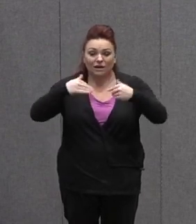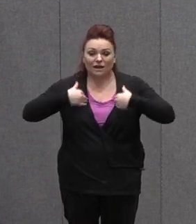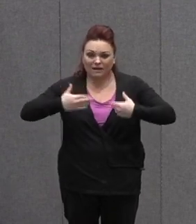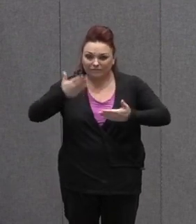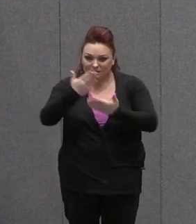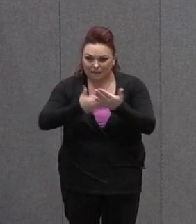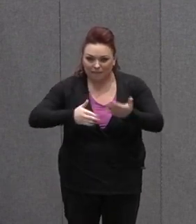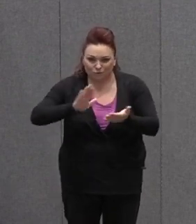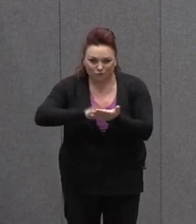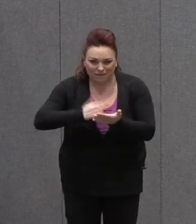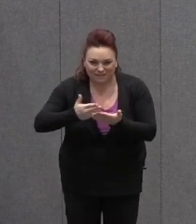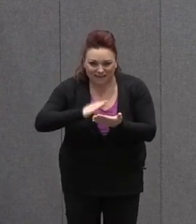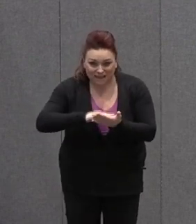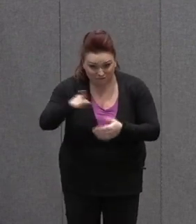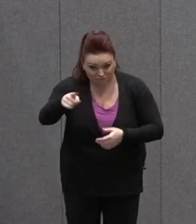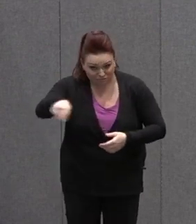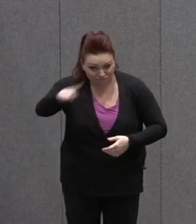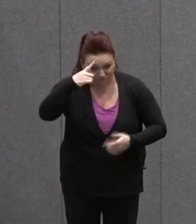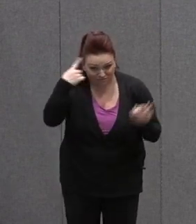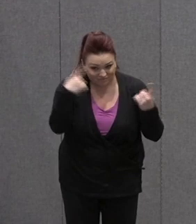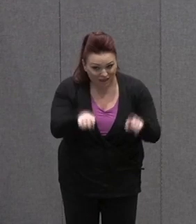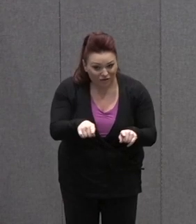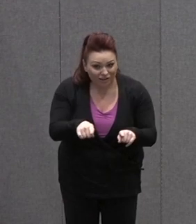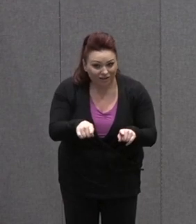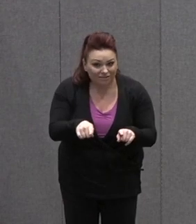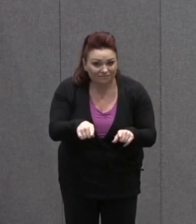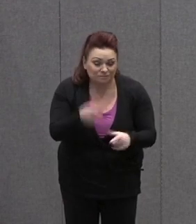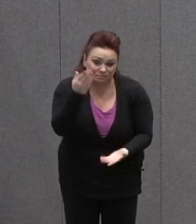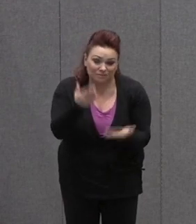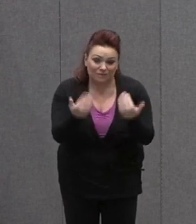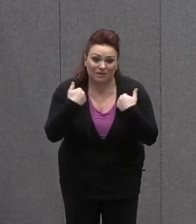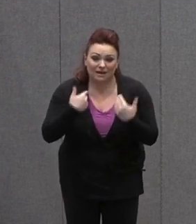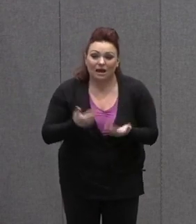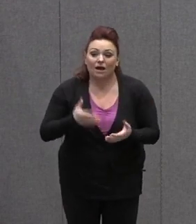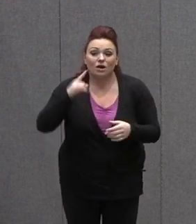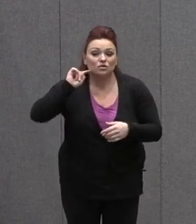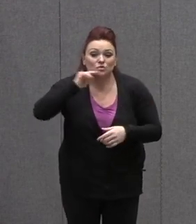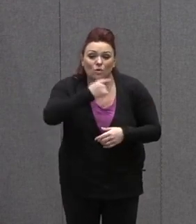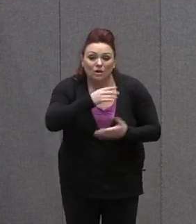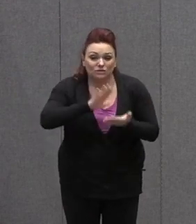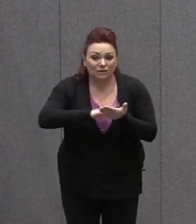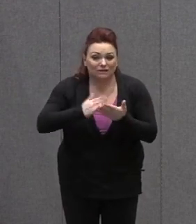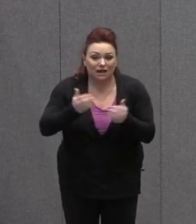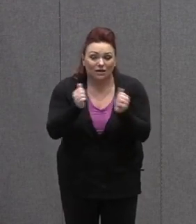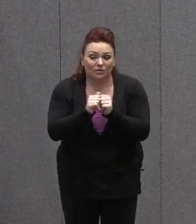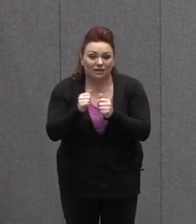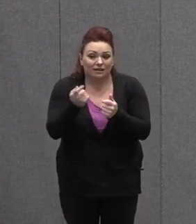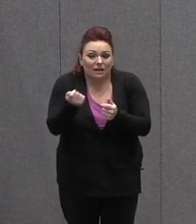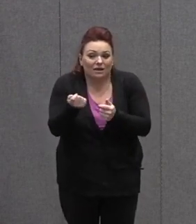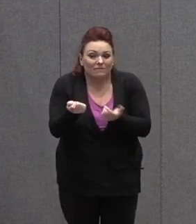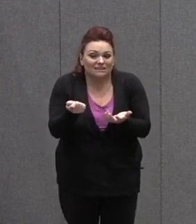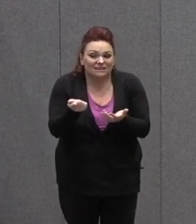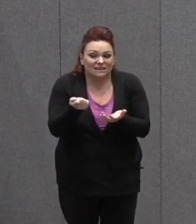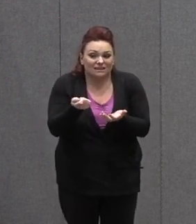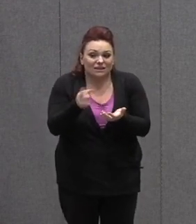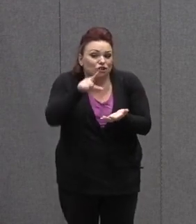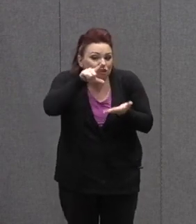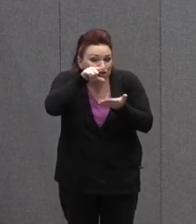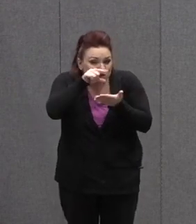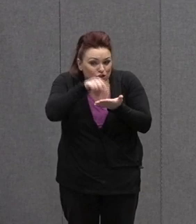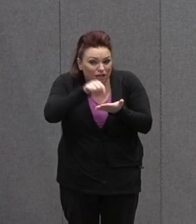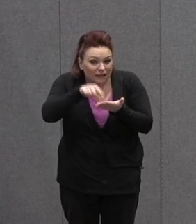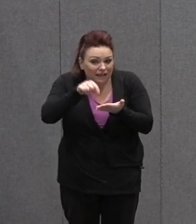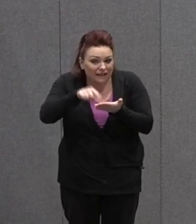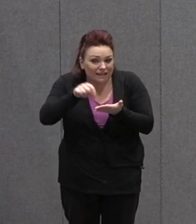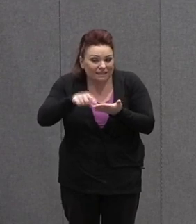some tortillas. What do you think? Maybe like we could have a corn tortilla with a little bit of chicken in it,